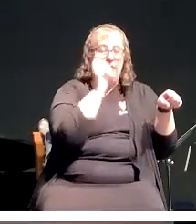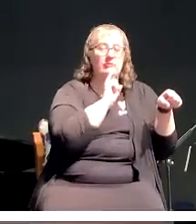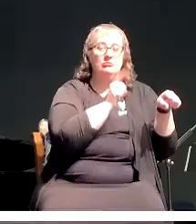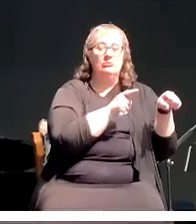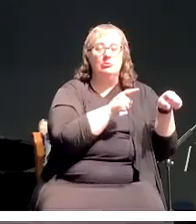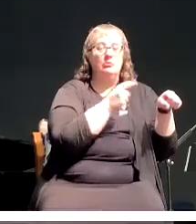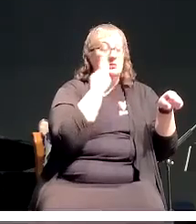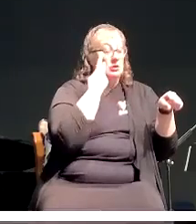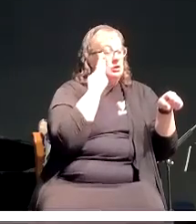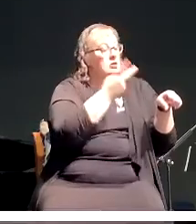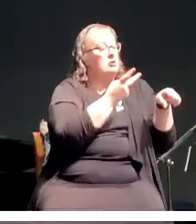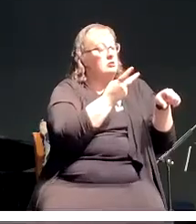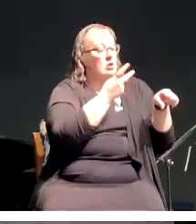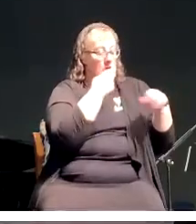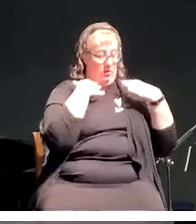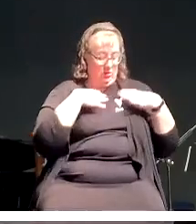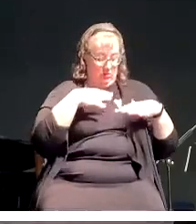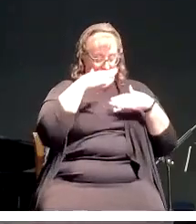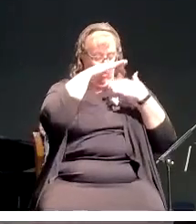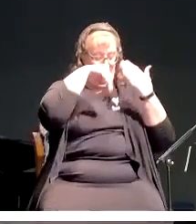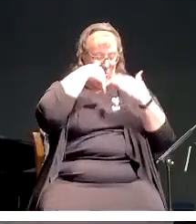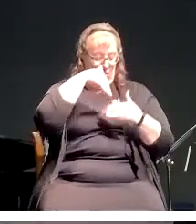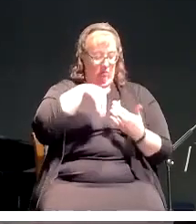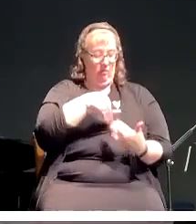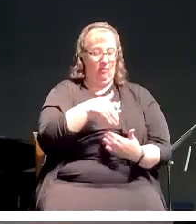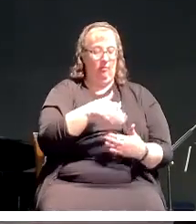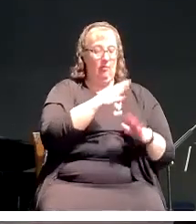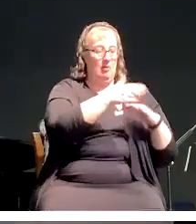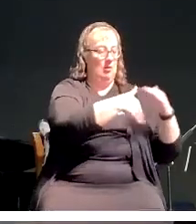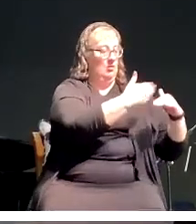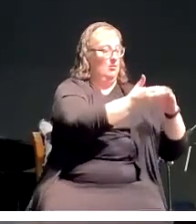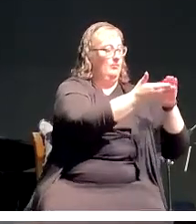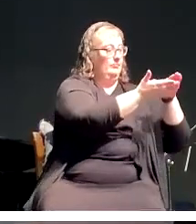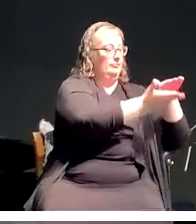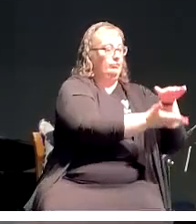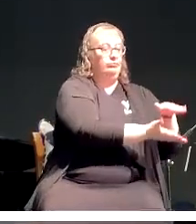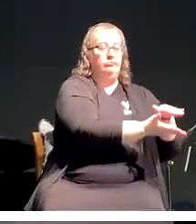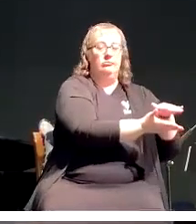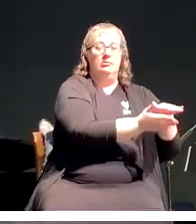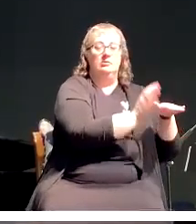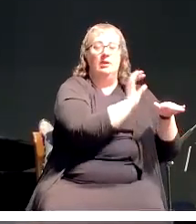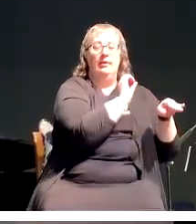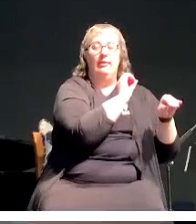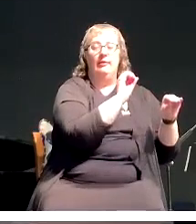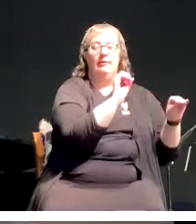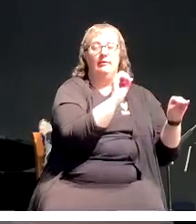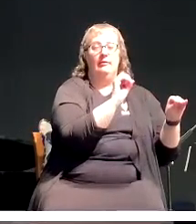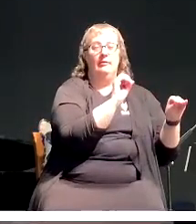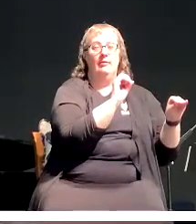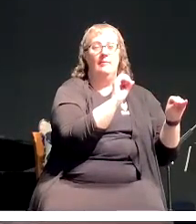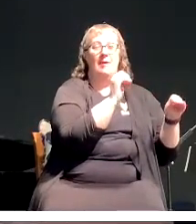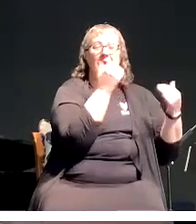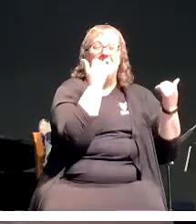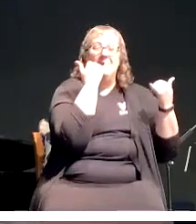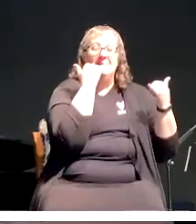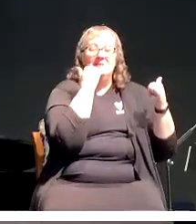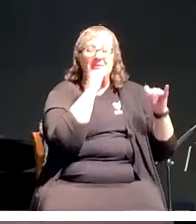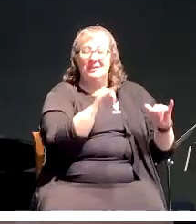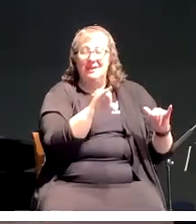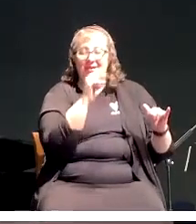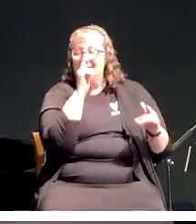says that he saw the strips of cloth that were left, and nothing else was there. But he still did